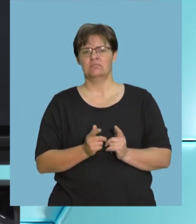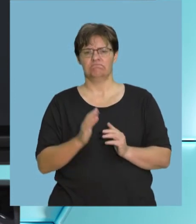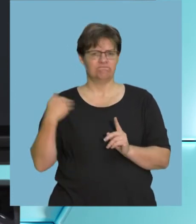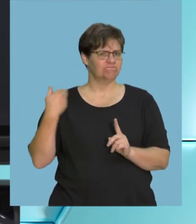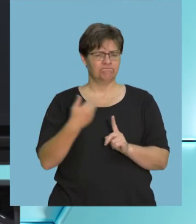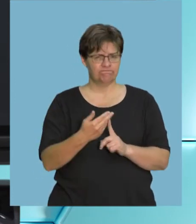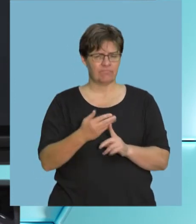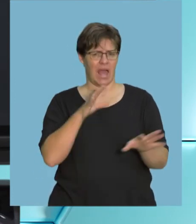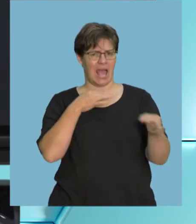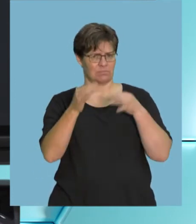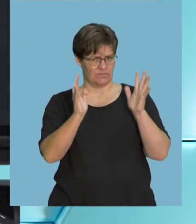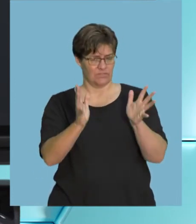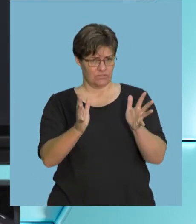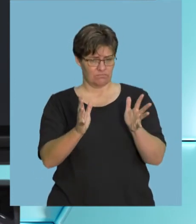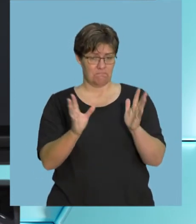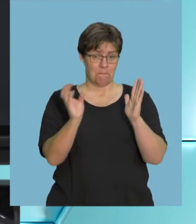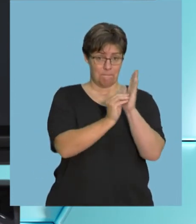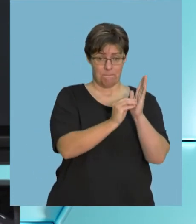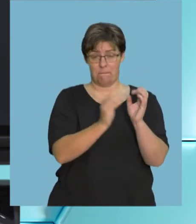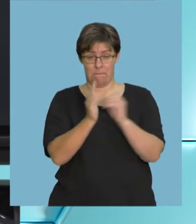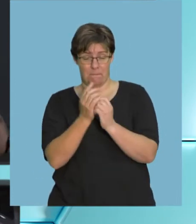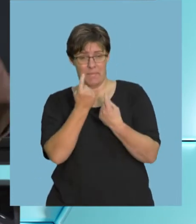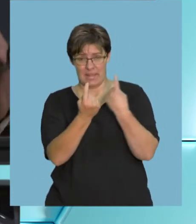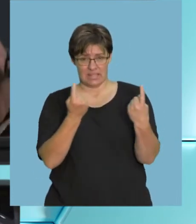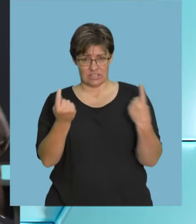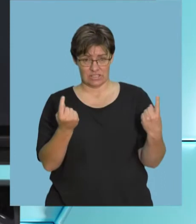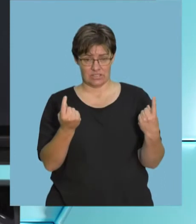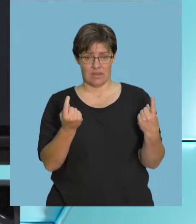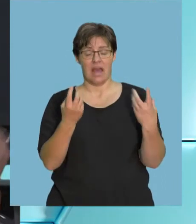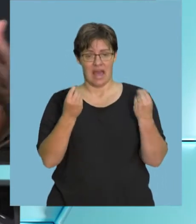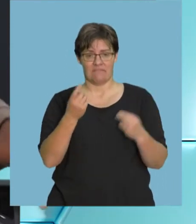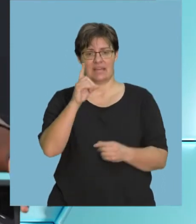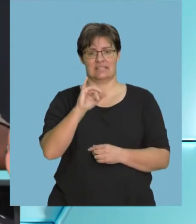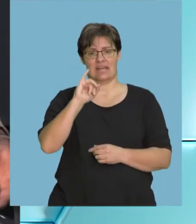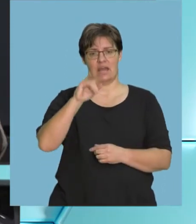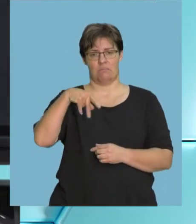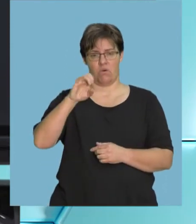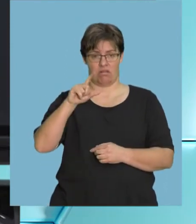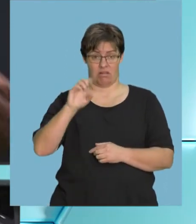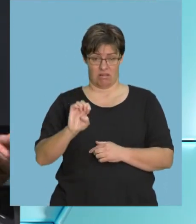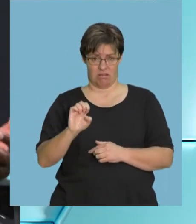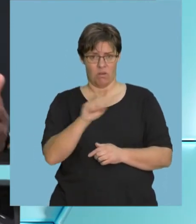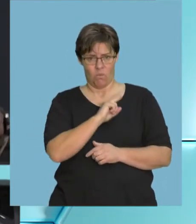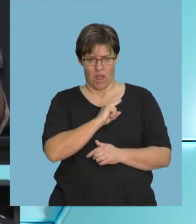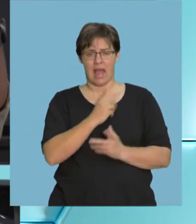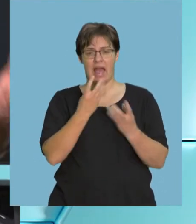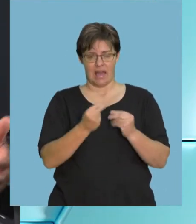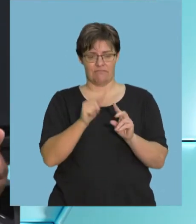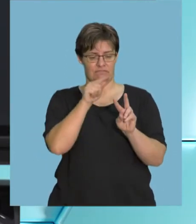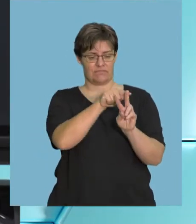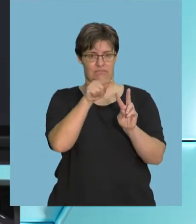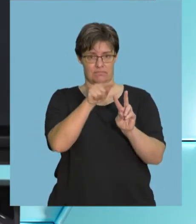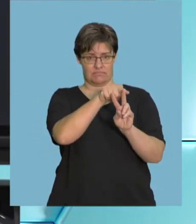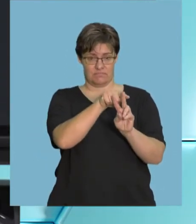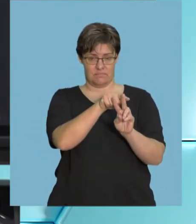already overemphasized is that every magnet behaves as a dipole. Why is it so? Because every magnet has got two